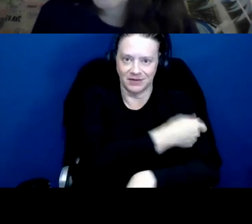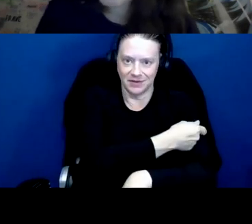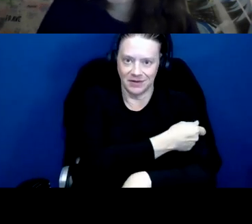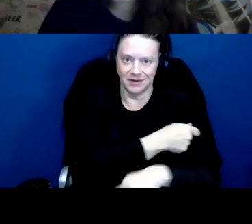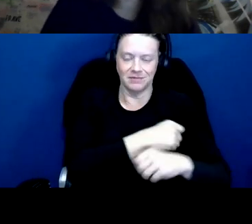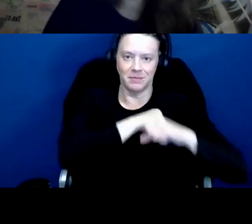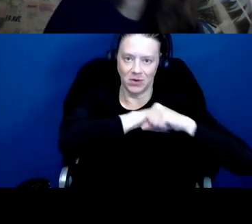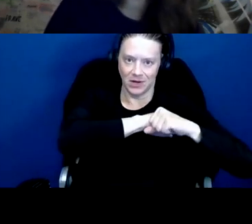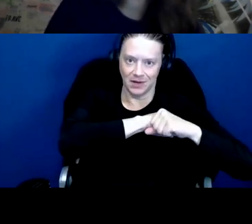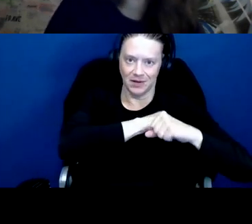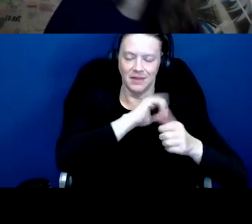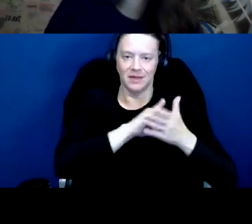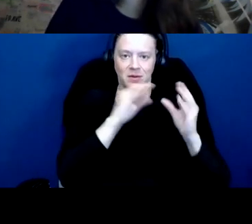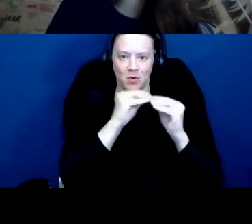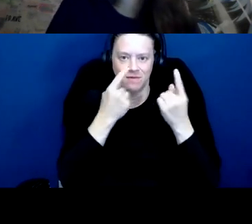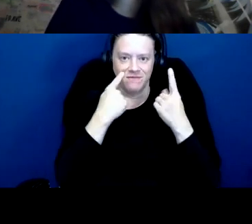reliable.